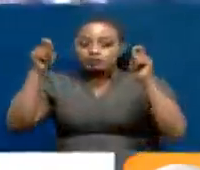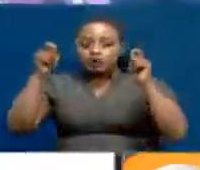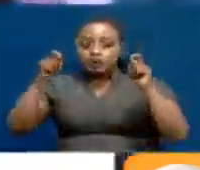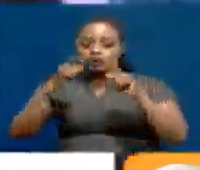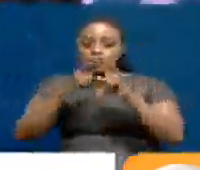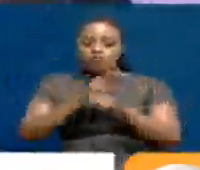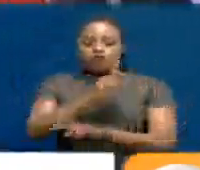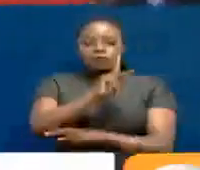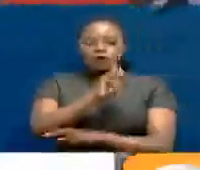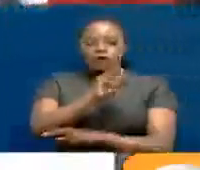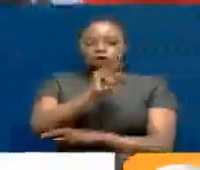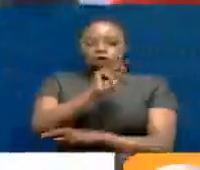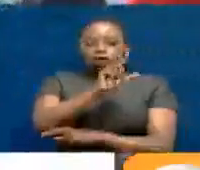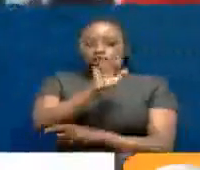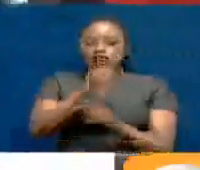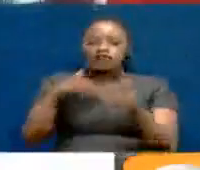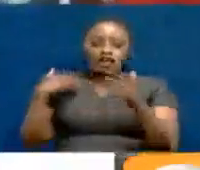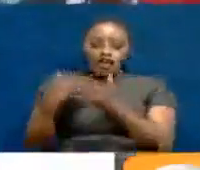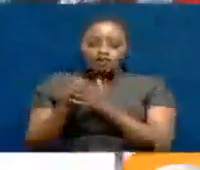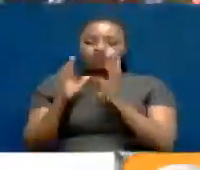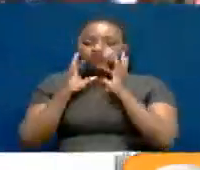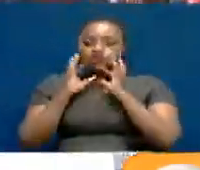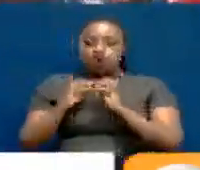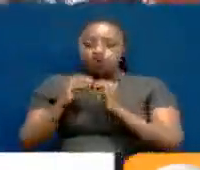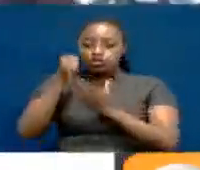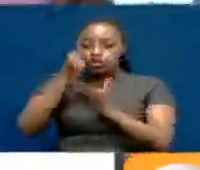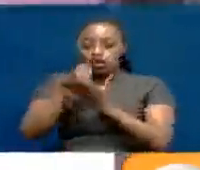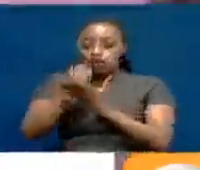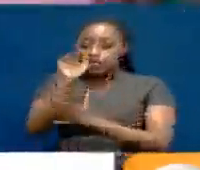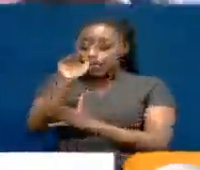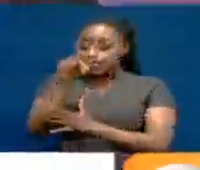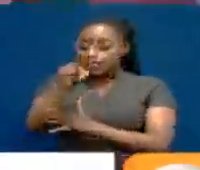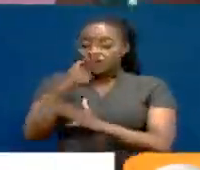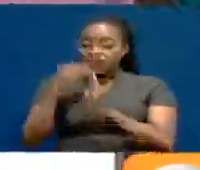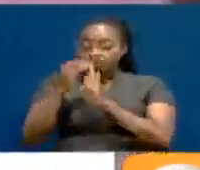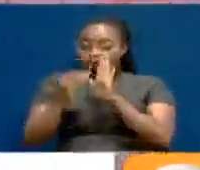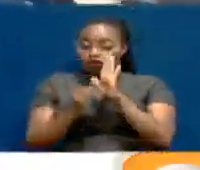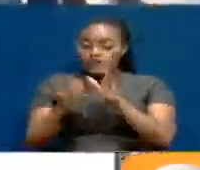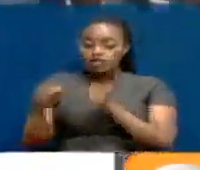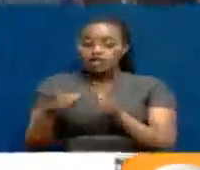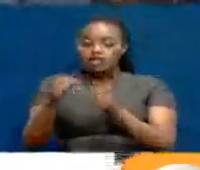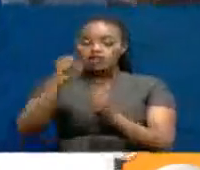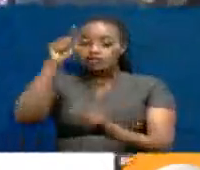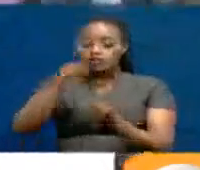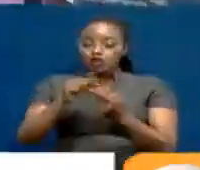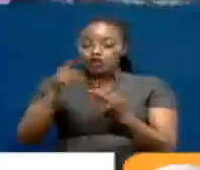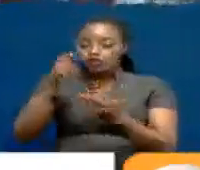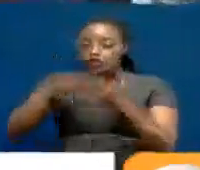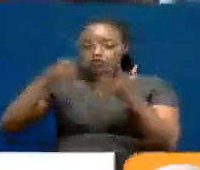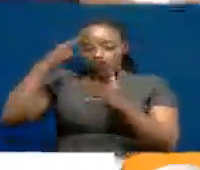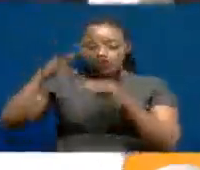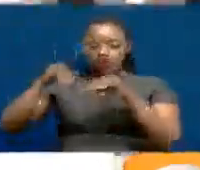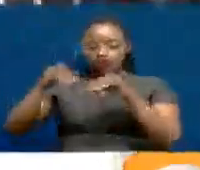marched from Kondele to Governor Anyang Nyong'o's office, demanding that he outlines strategies to lower the price of